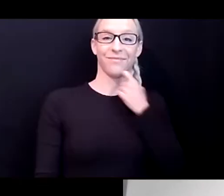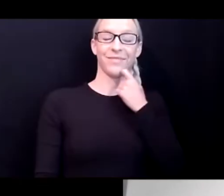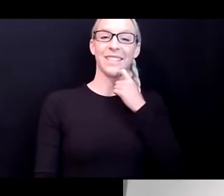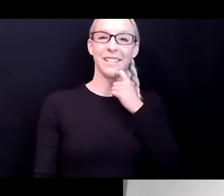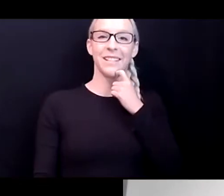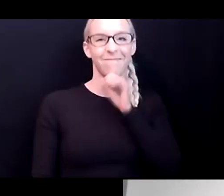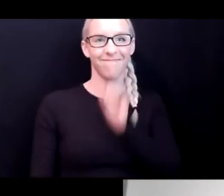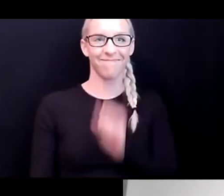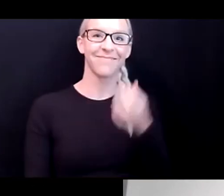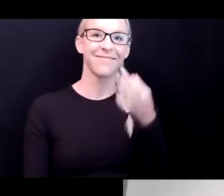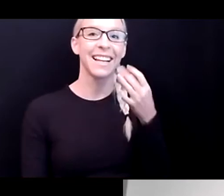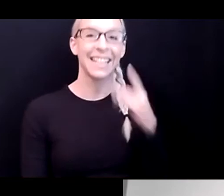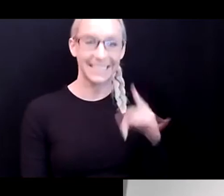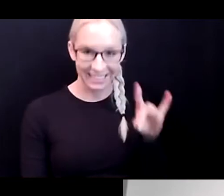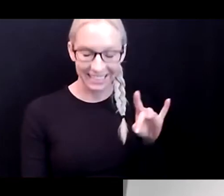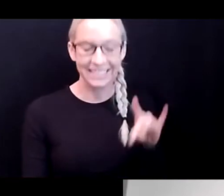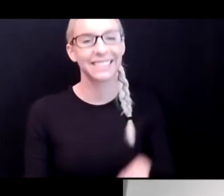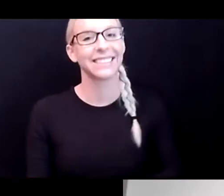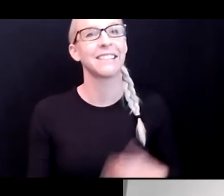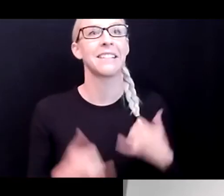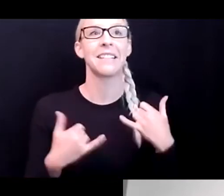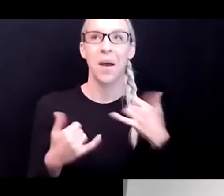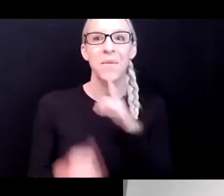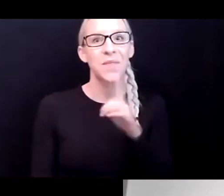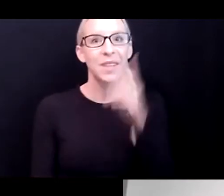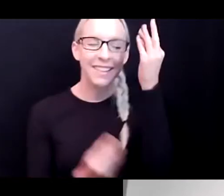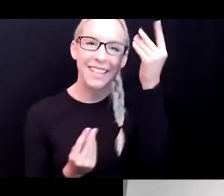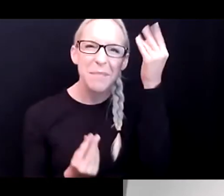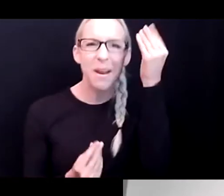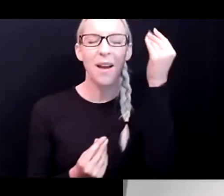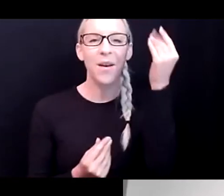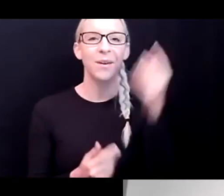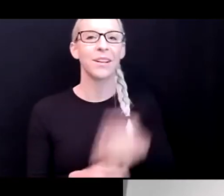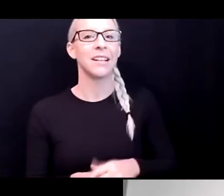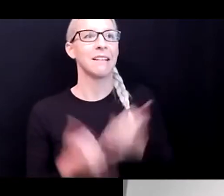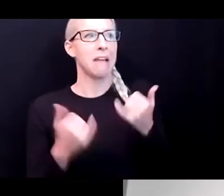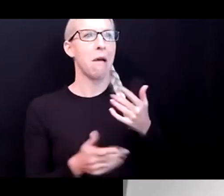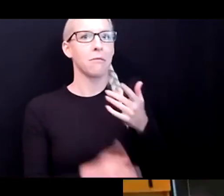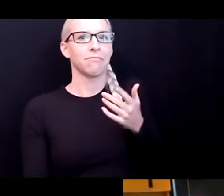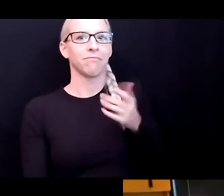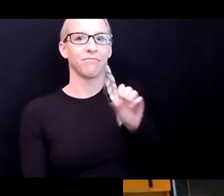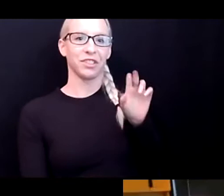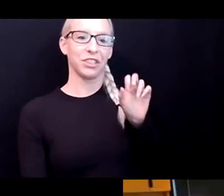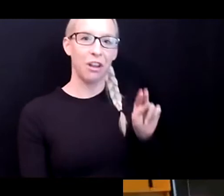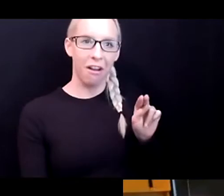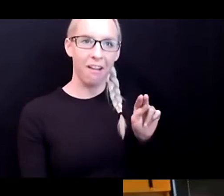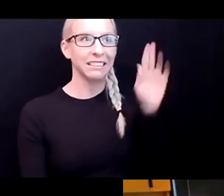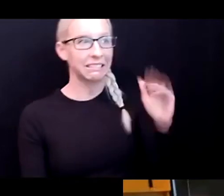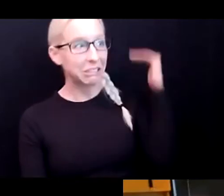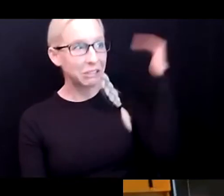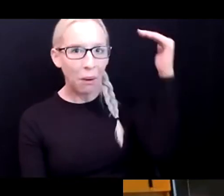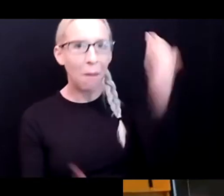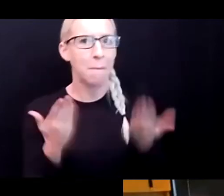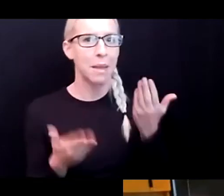has gotten to the point where we need to be thinking really hard about, now that he's an adult and could be moving out and maybe